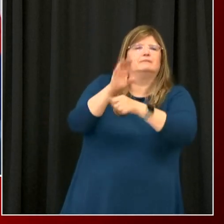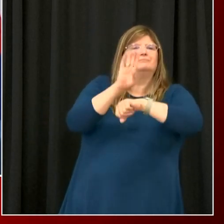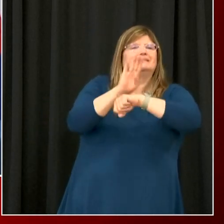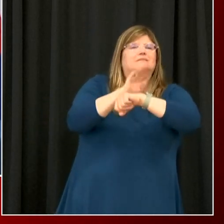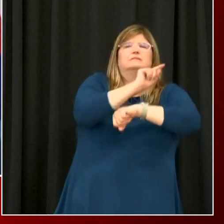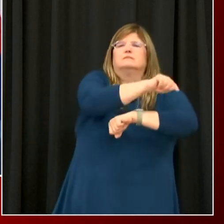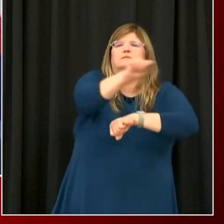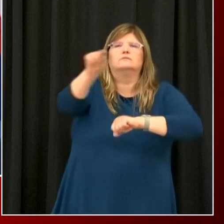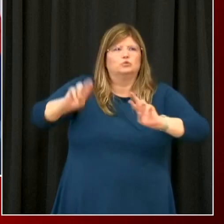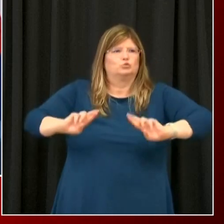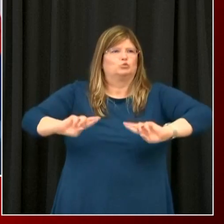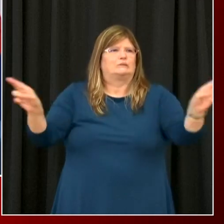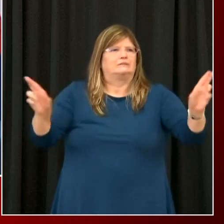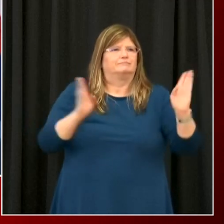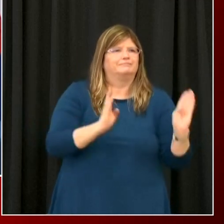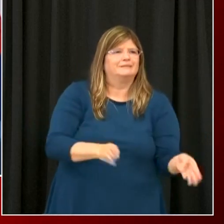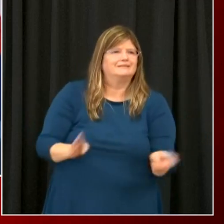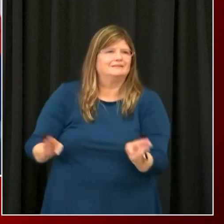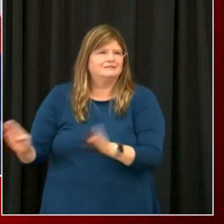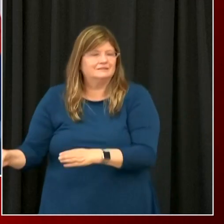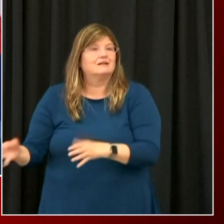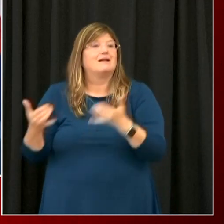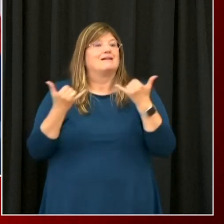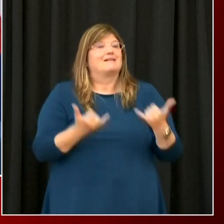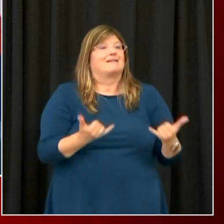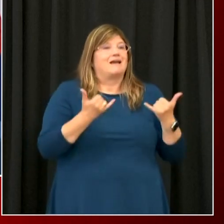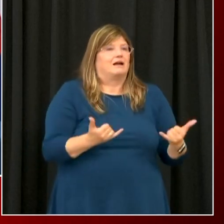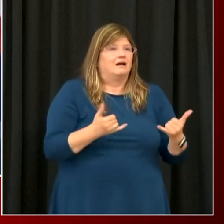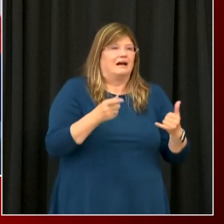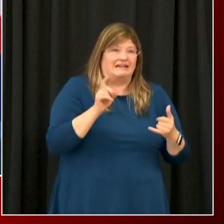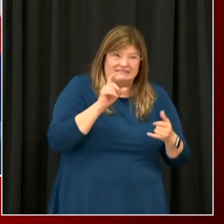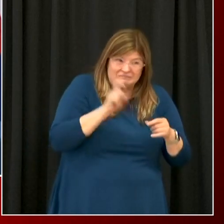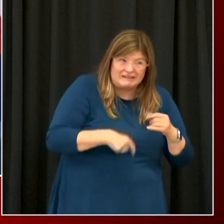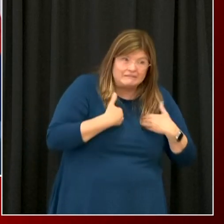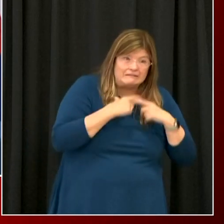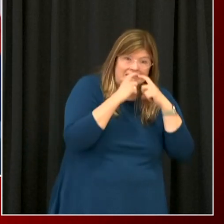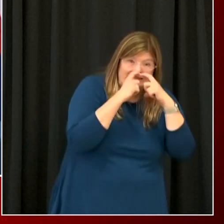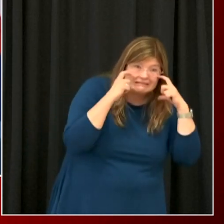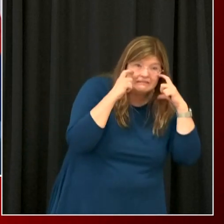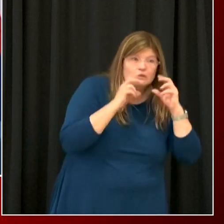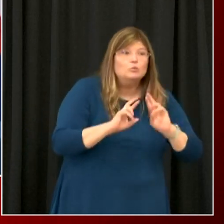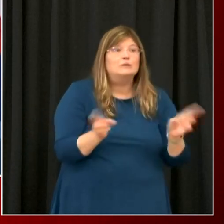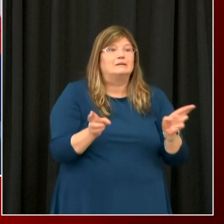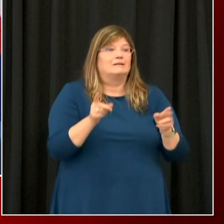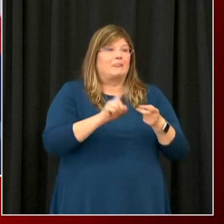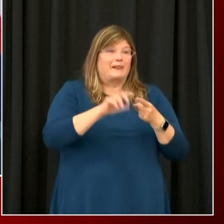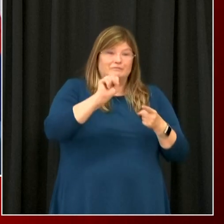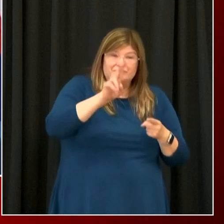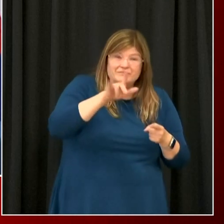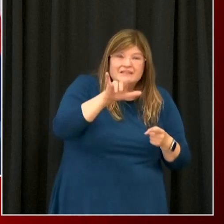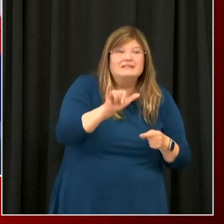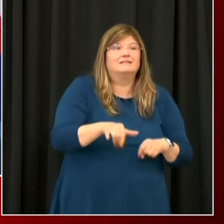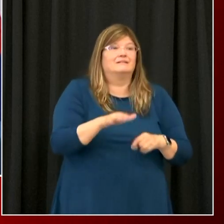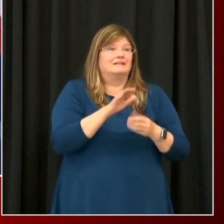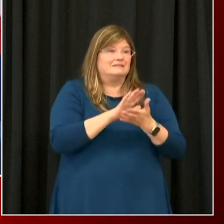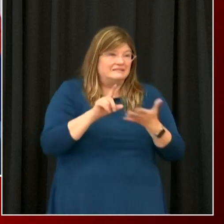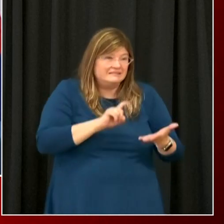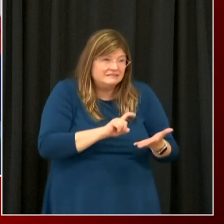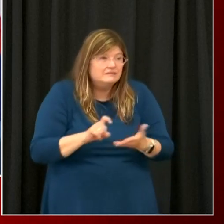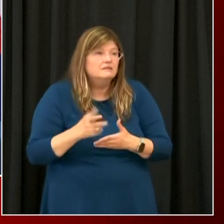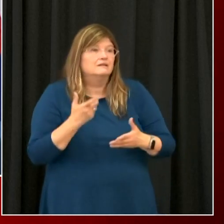and sanitation supplies, especially while supply lines are tied up. We've also put out some checklists for businesses and